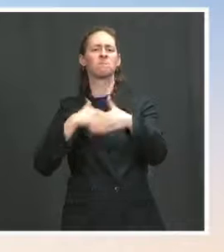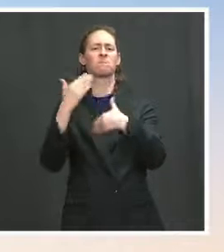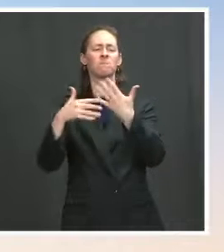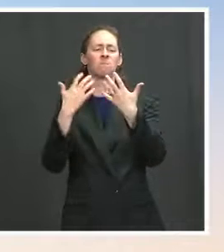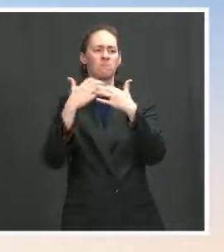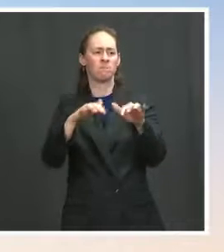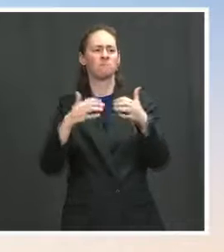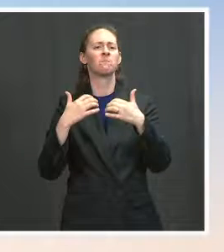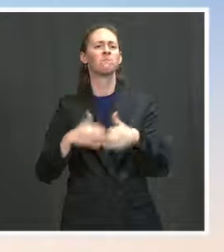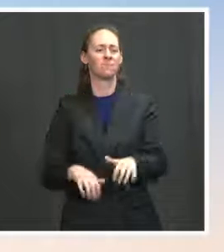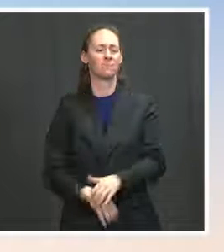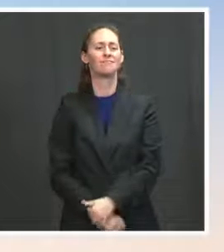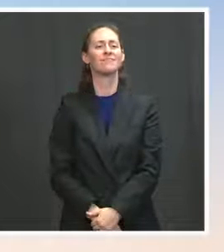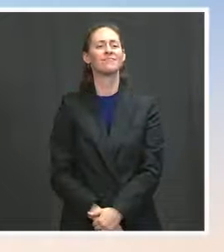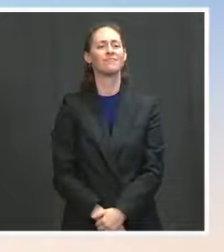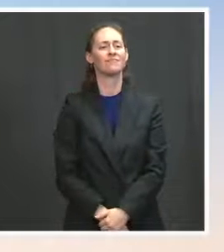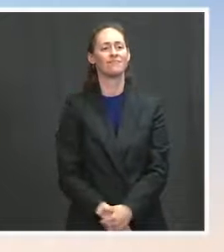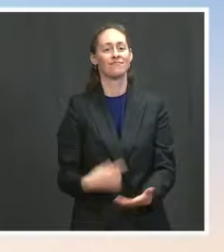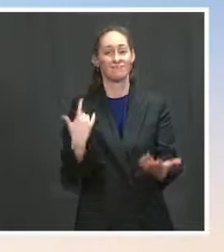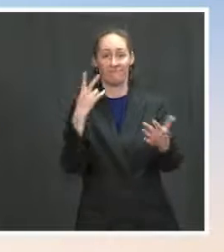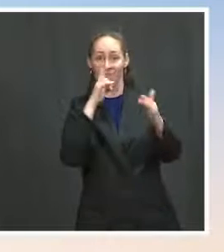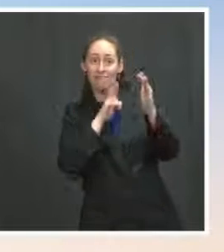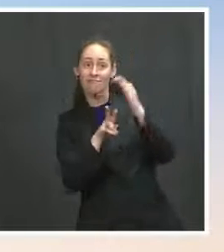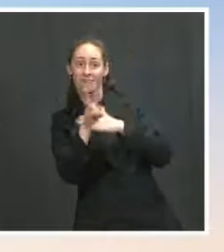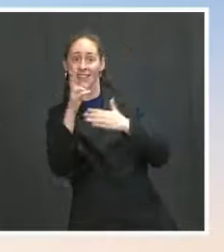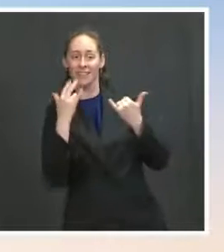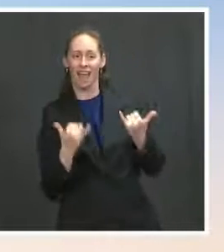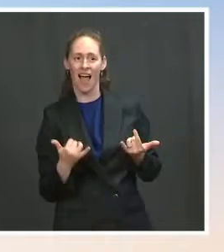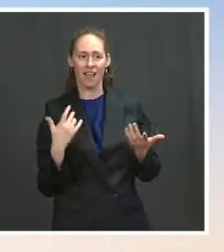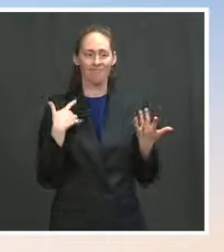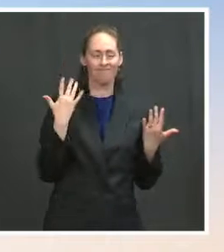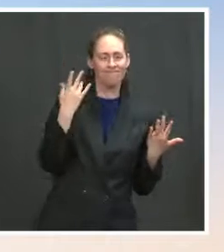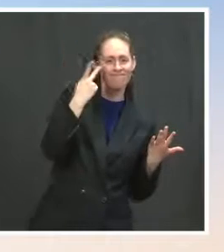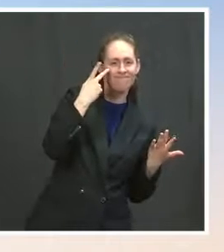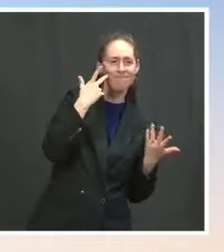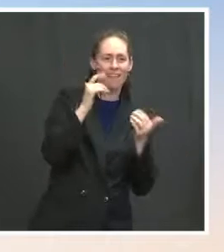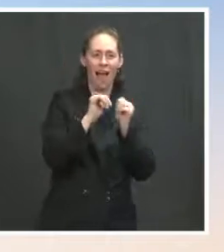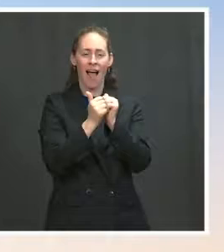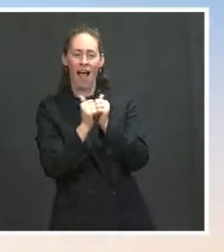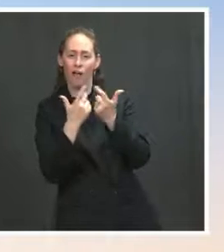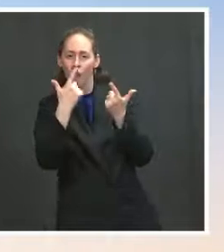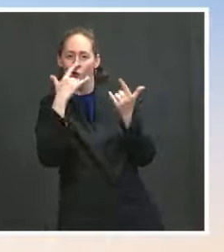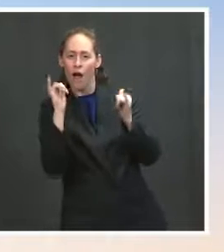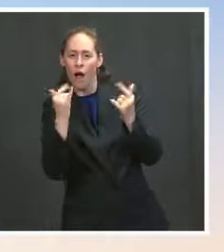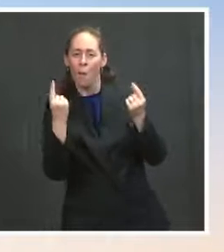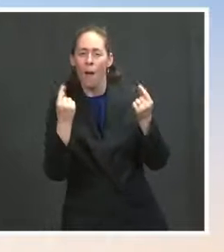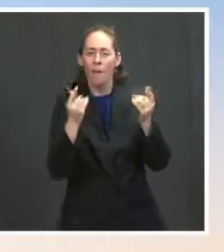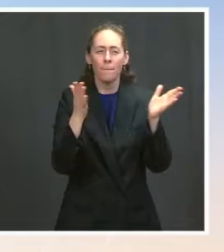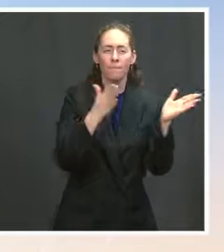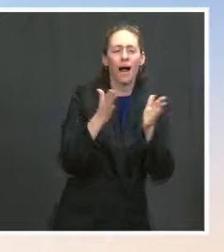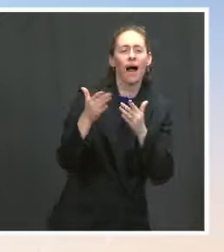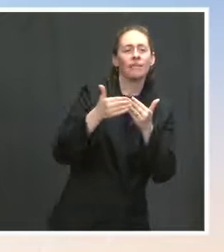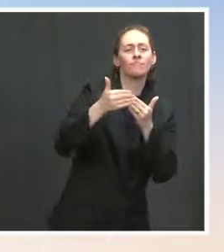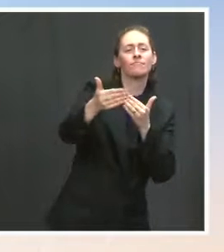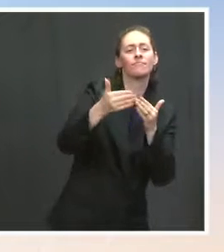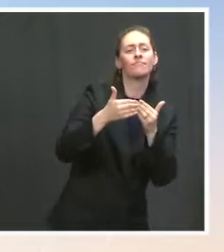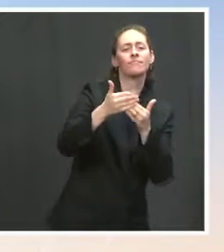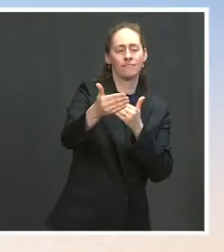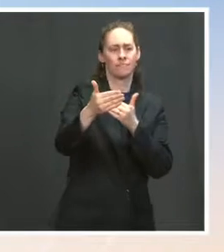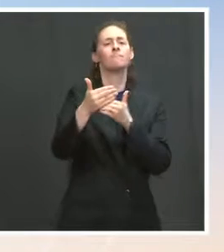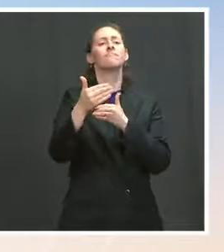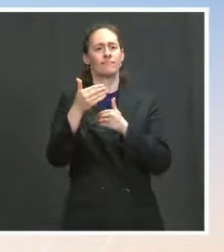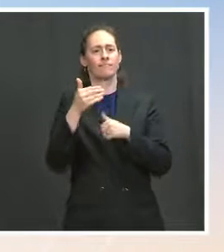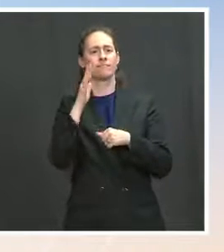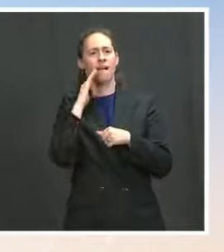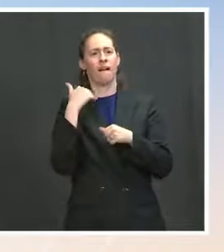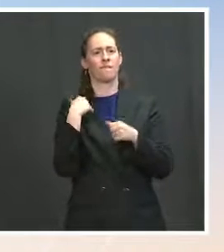predict what's going to come our way or what initiatives she'll need to take on over the months ahead, but certainly these are two big tasks that he's confident